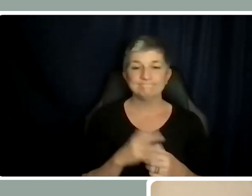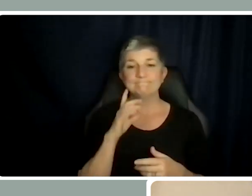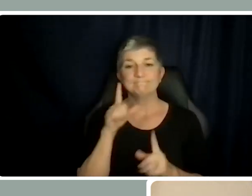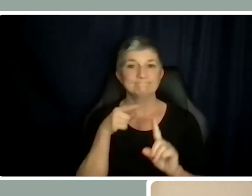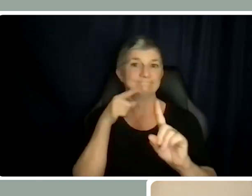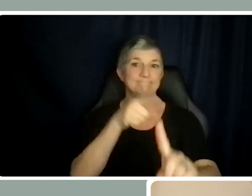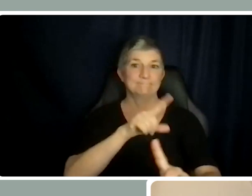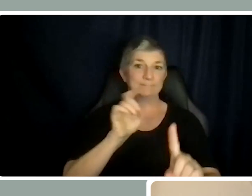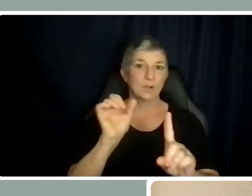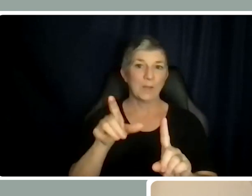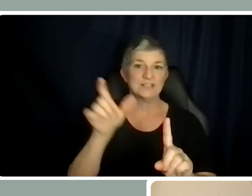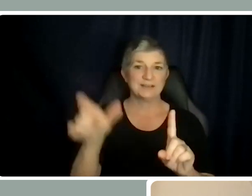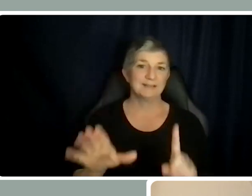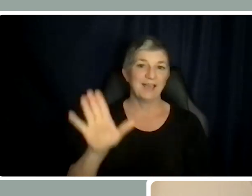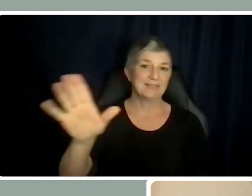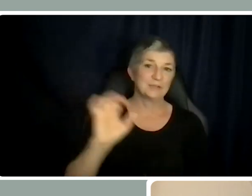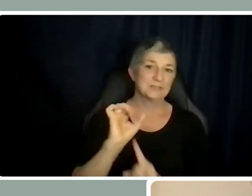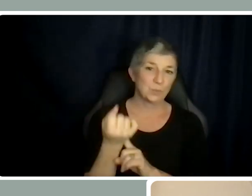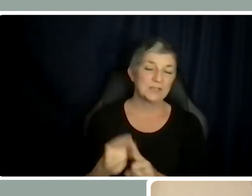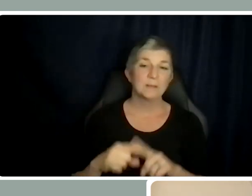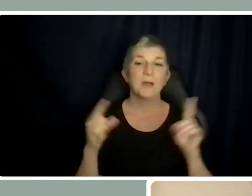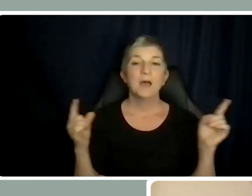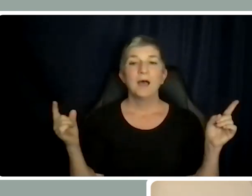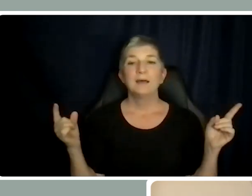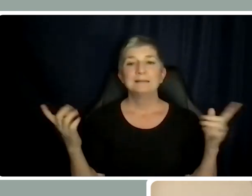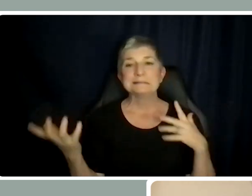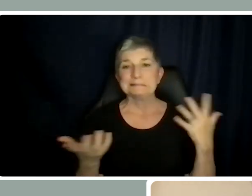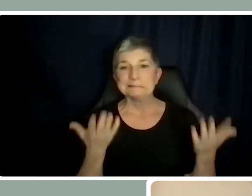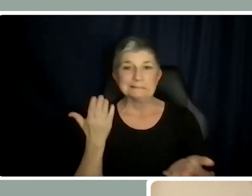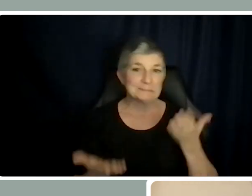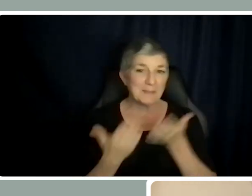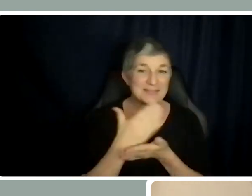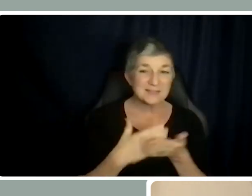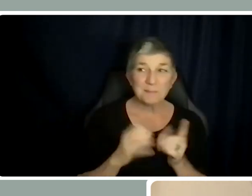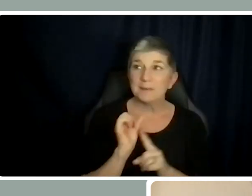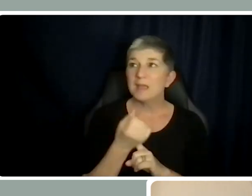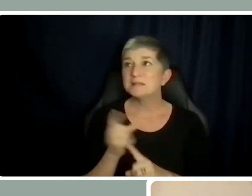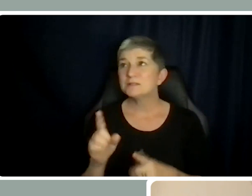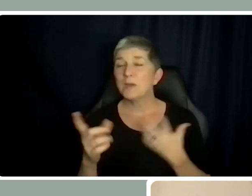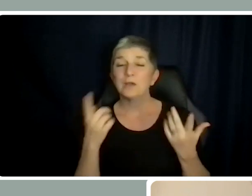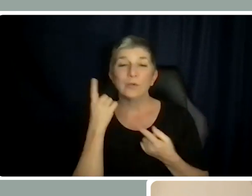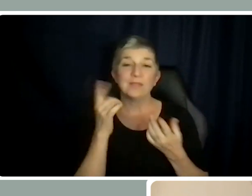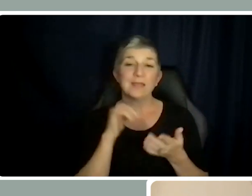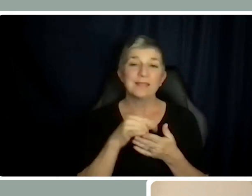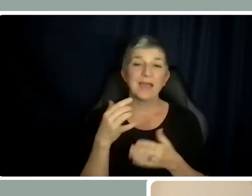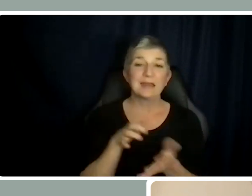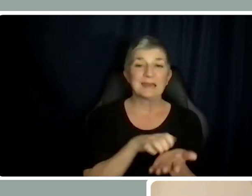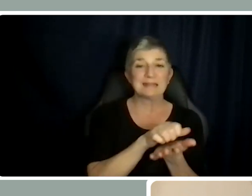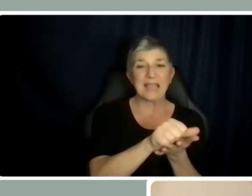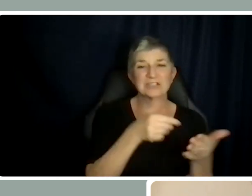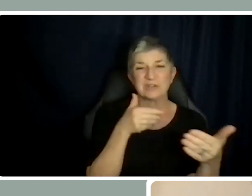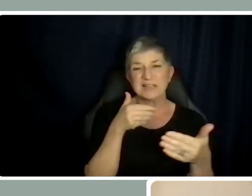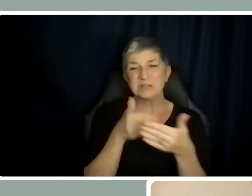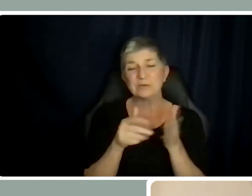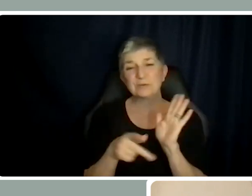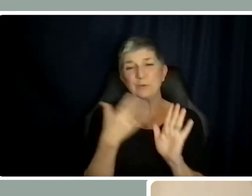particular question asker's situation, but there might be some cases where you think a cancer is sort of closer to a